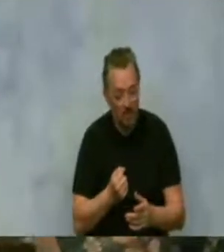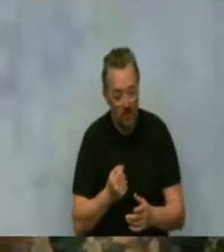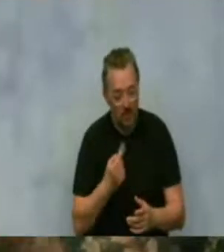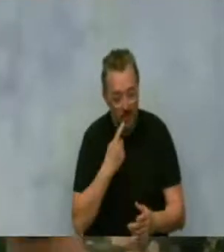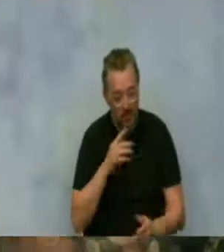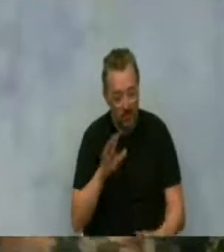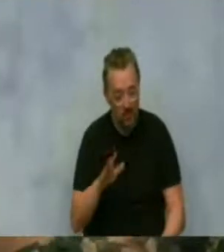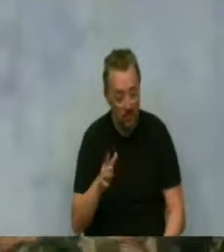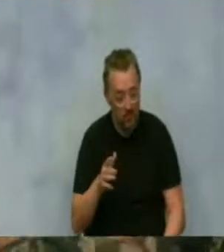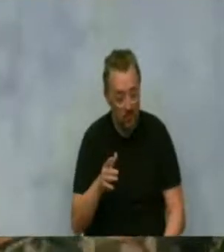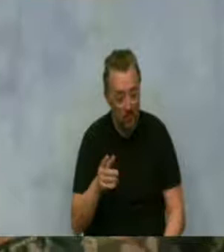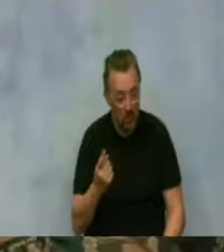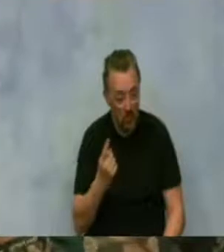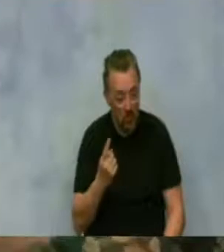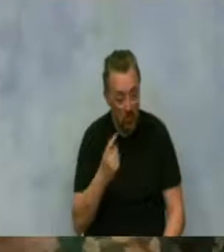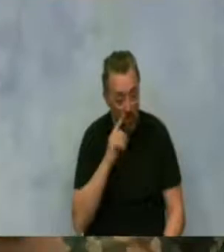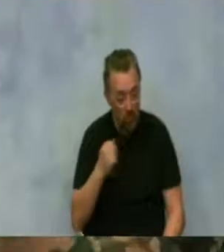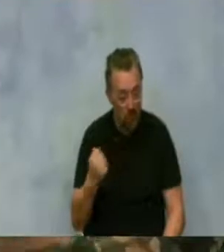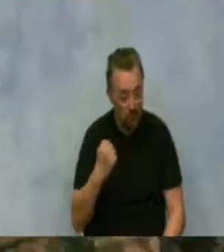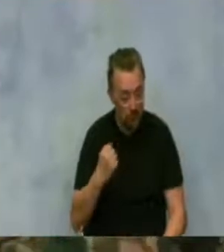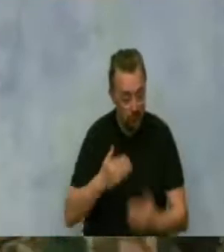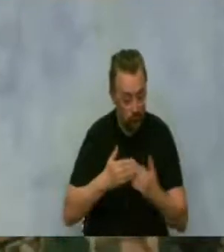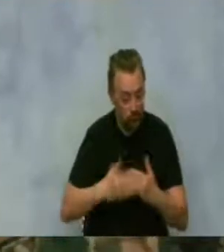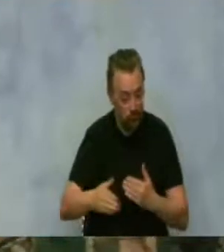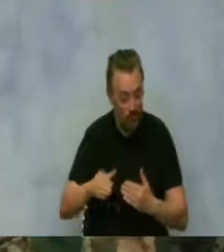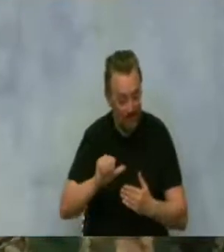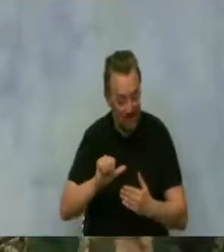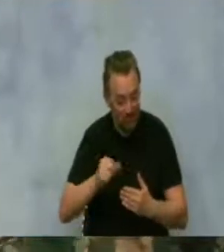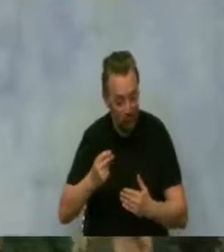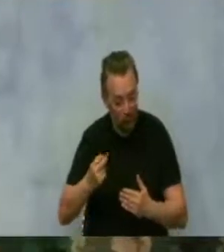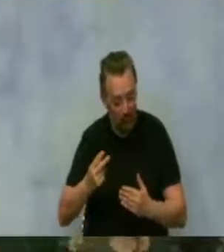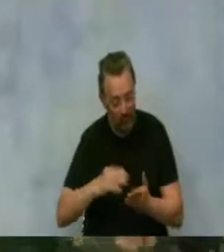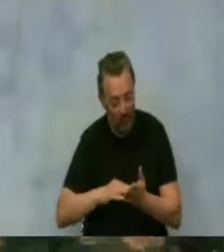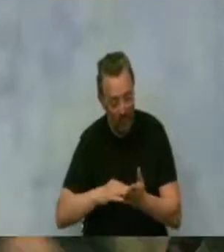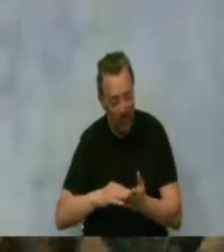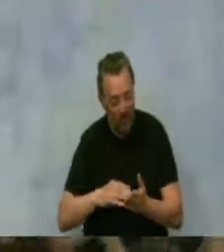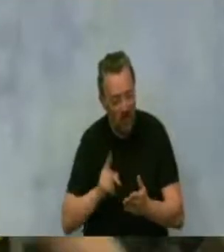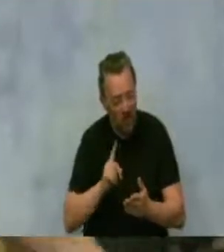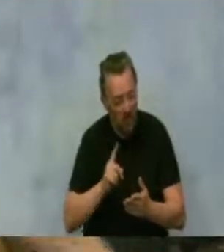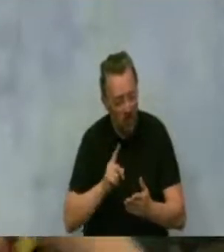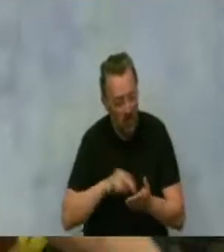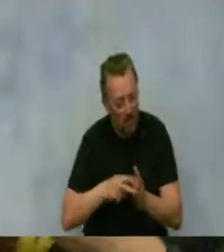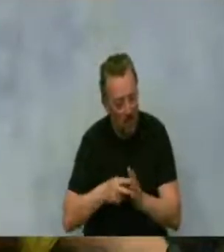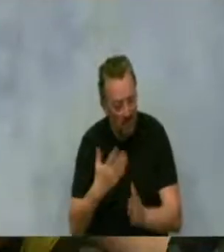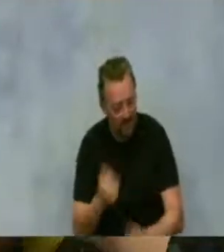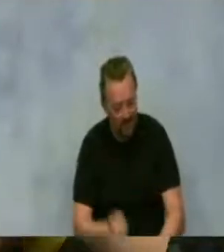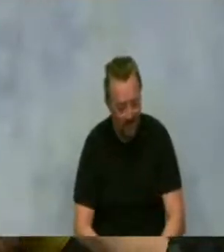folk who are going to land on our doors in the next 6 to 12 months? Thanks.